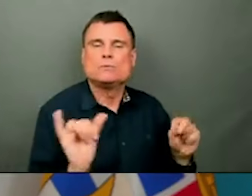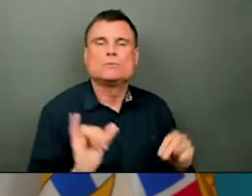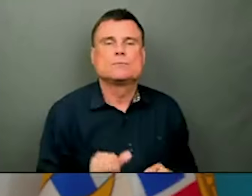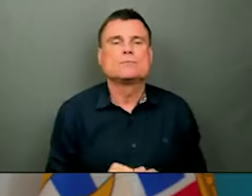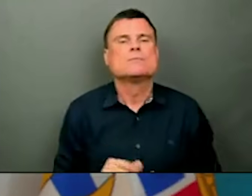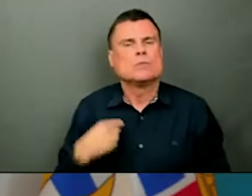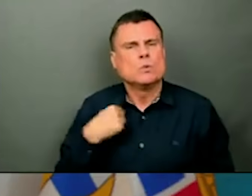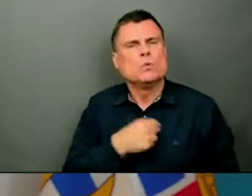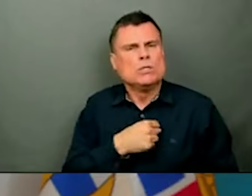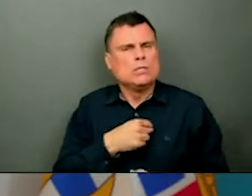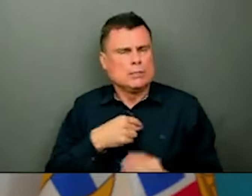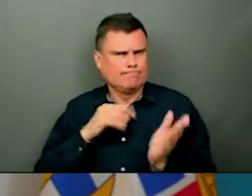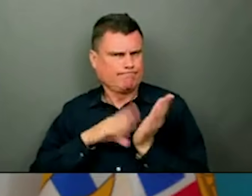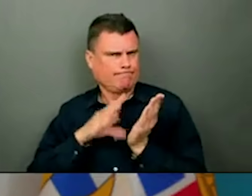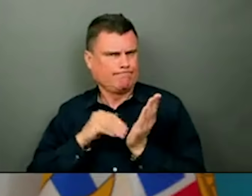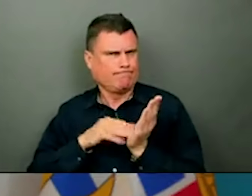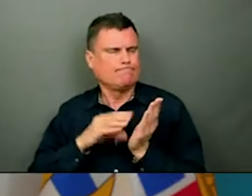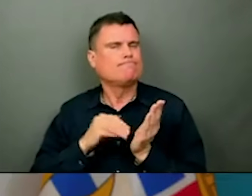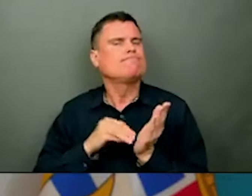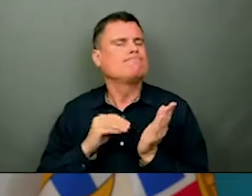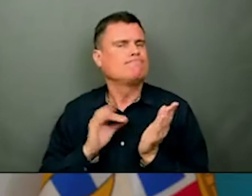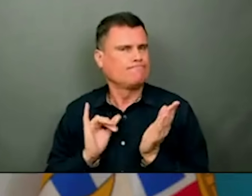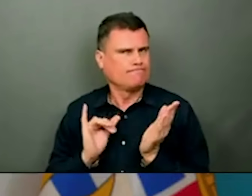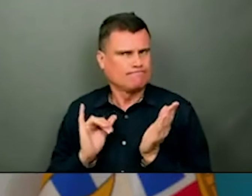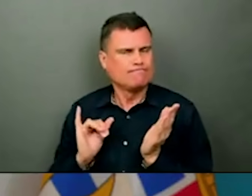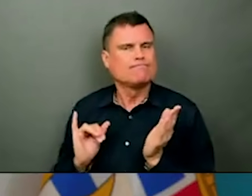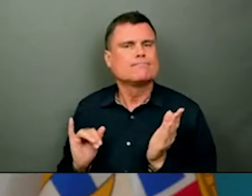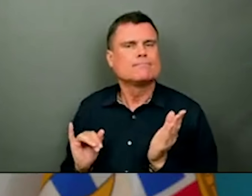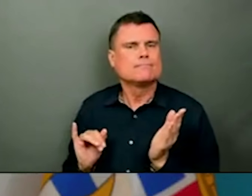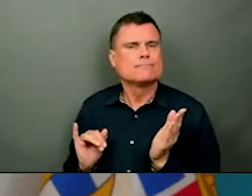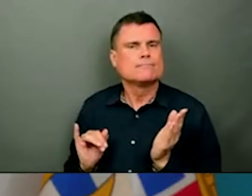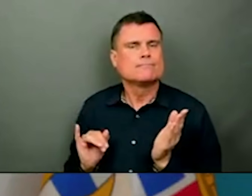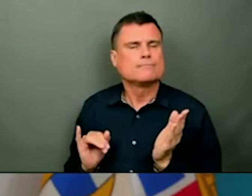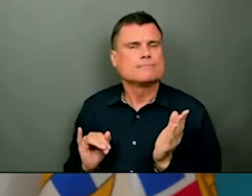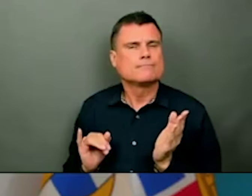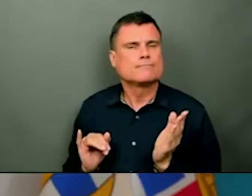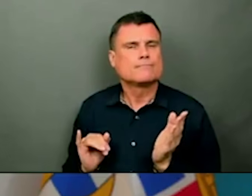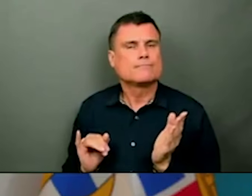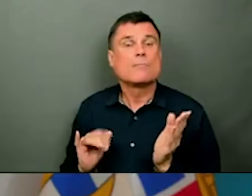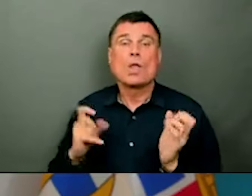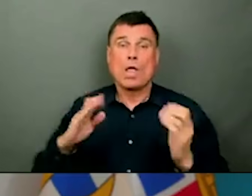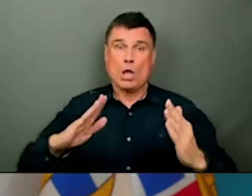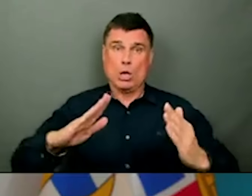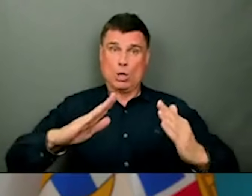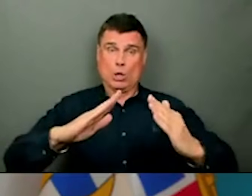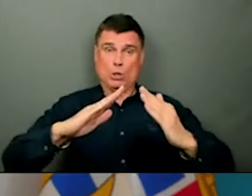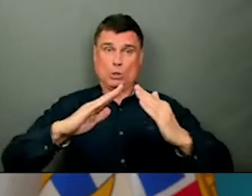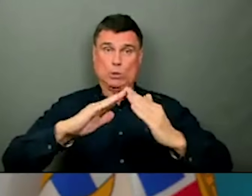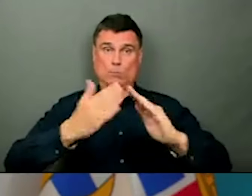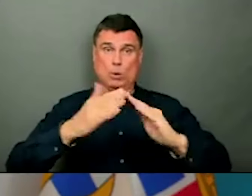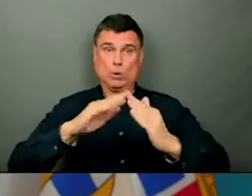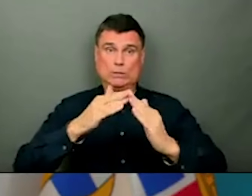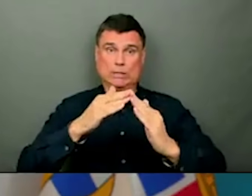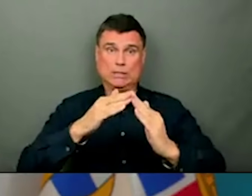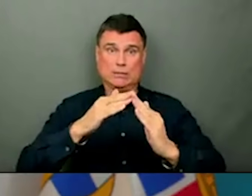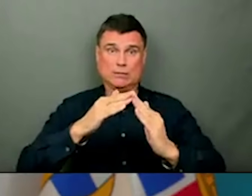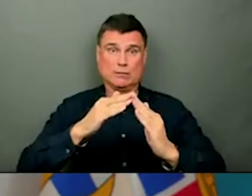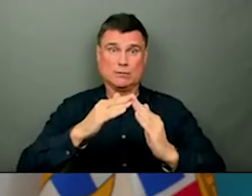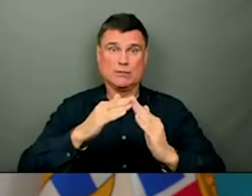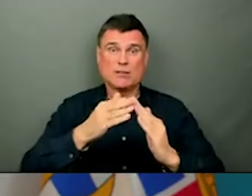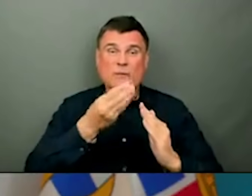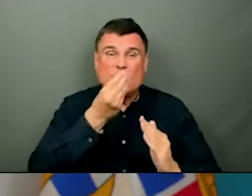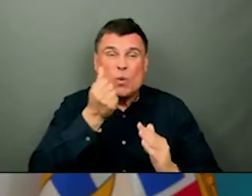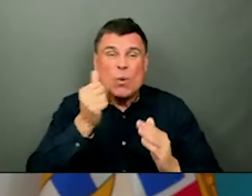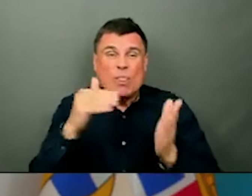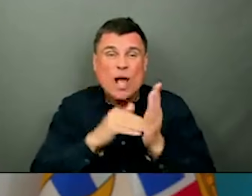a very different thing to target a community with hundreds of thousands of people versus a community with a few thousand people.